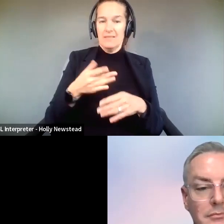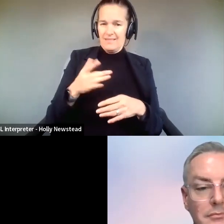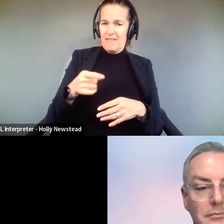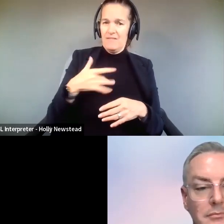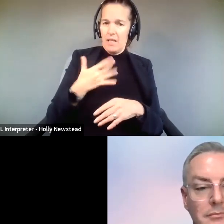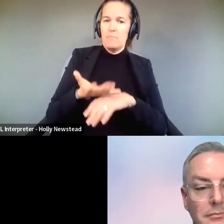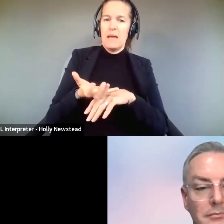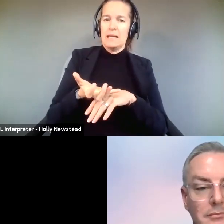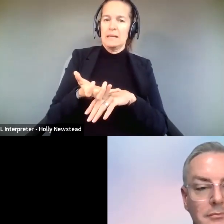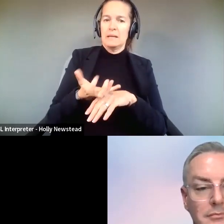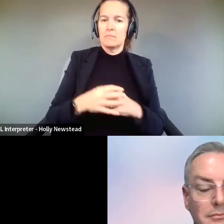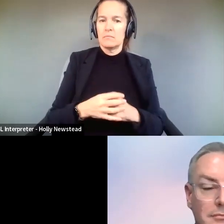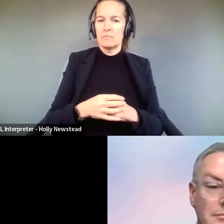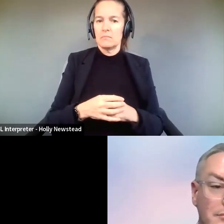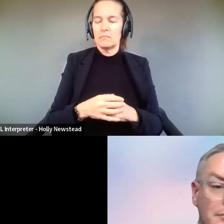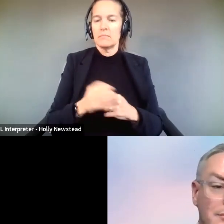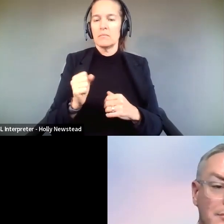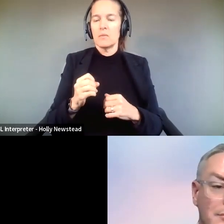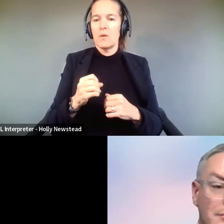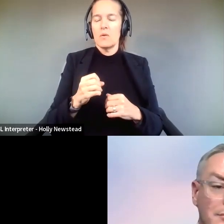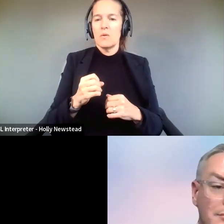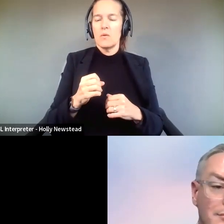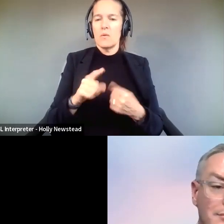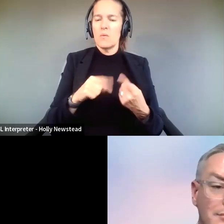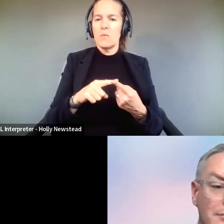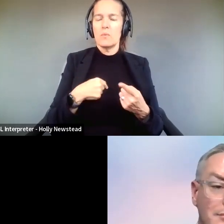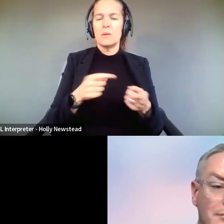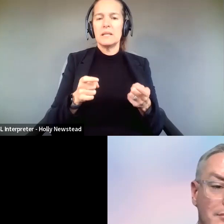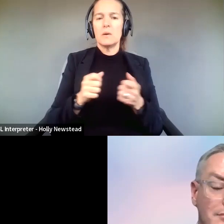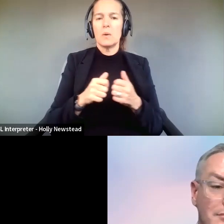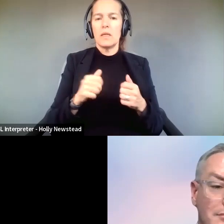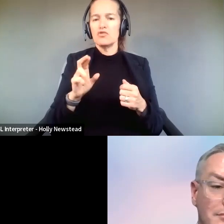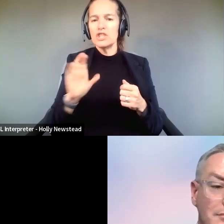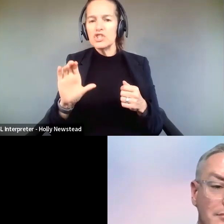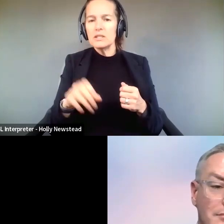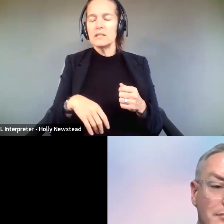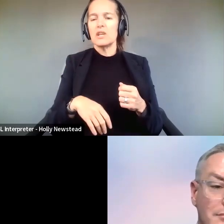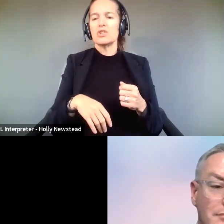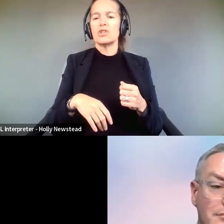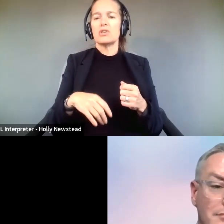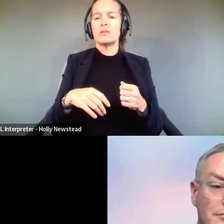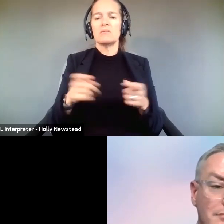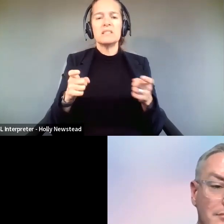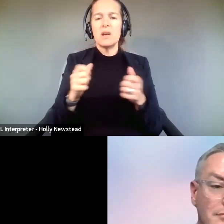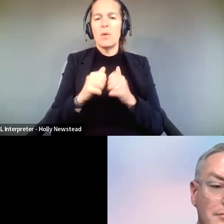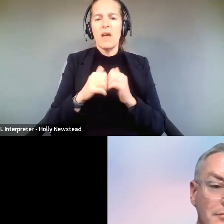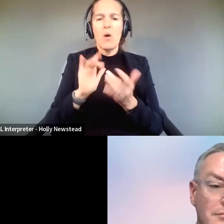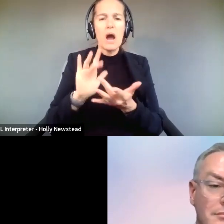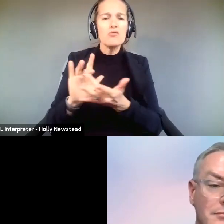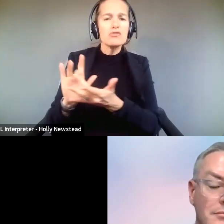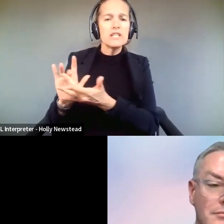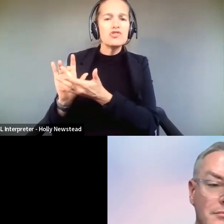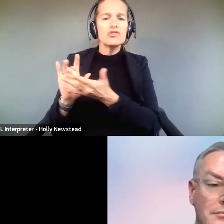And I just got the feeling that as we deal with the regional centers and how outreach is